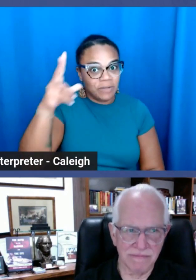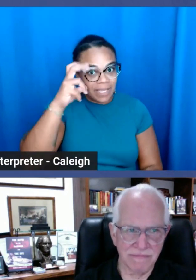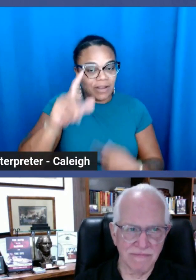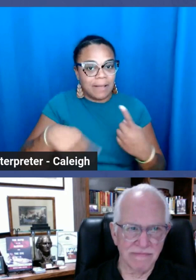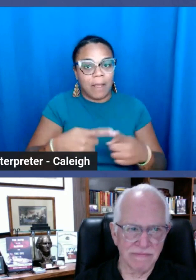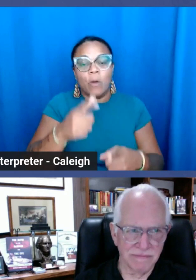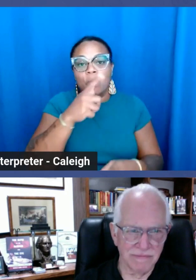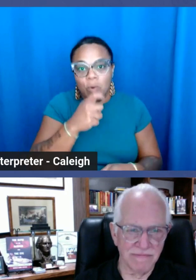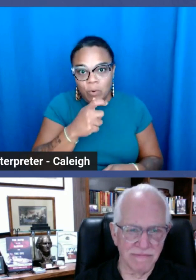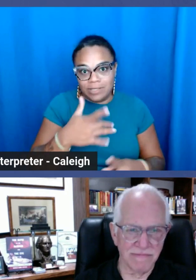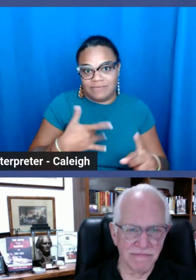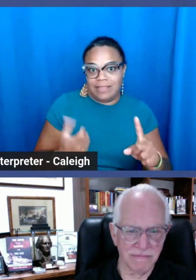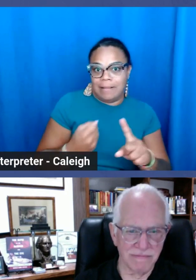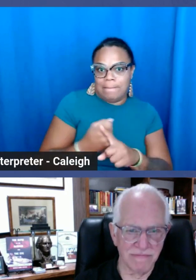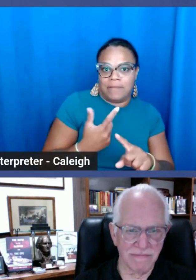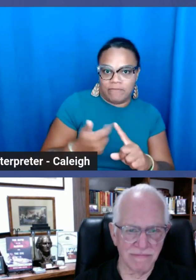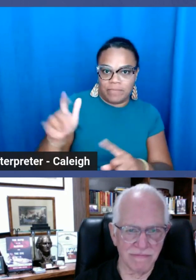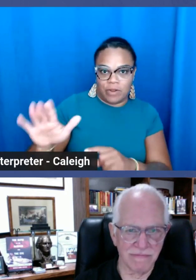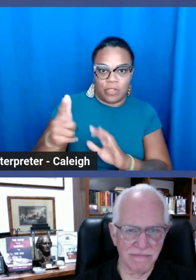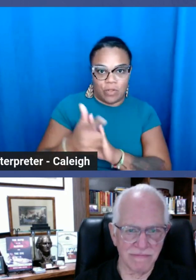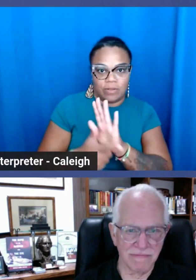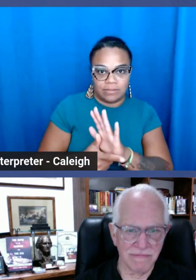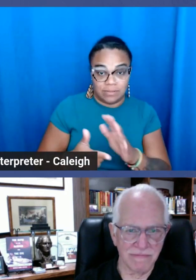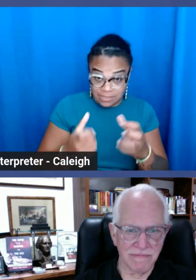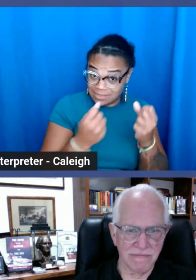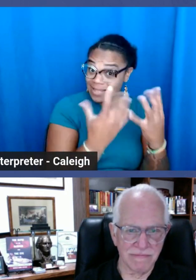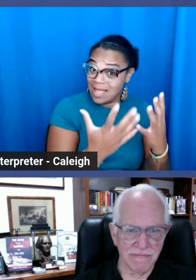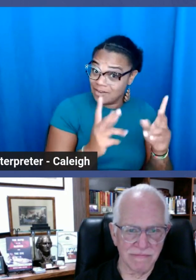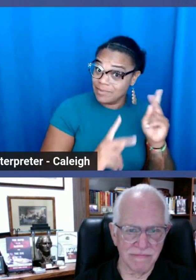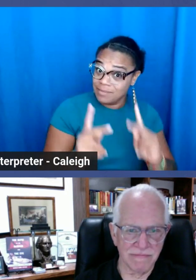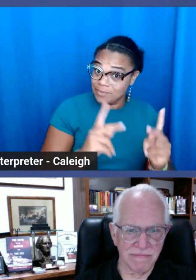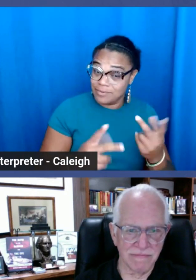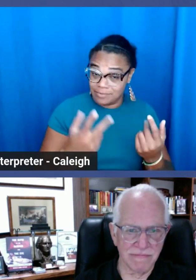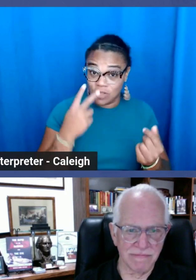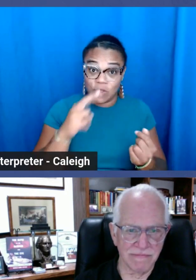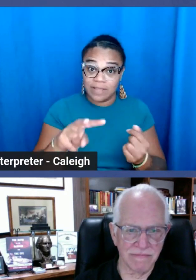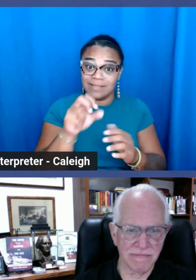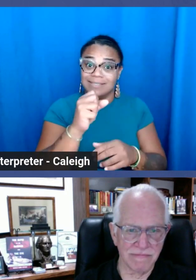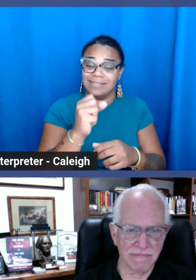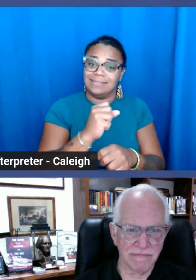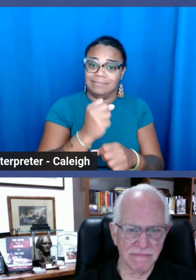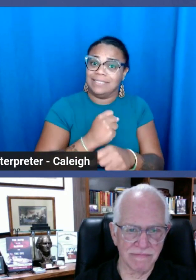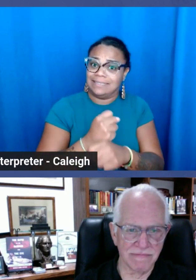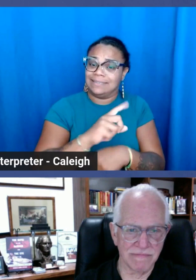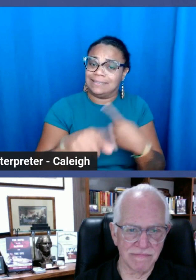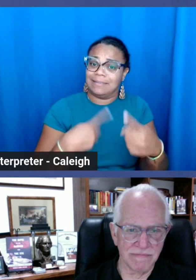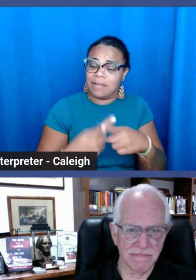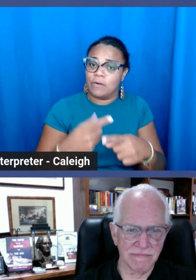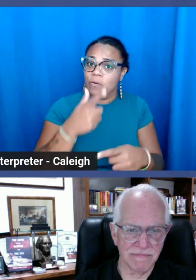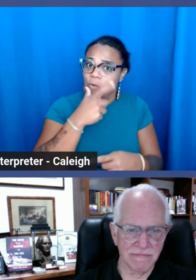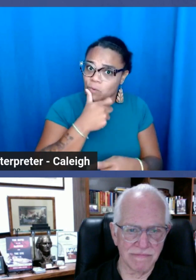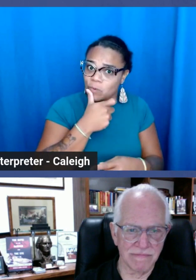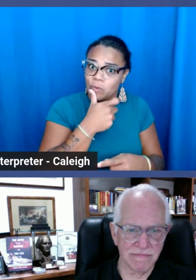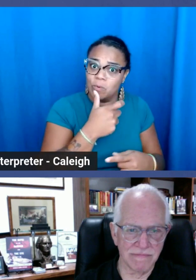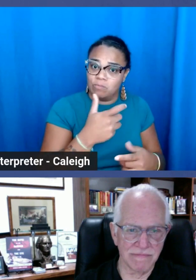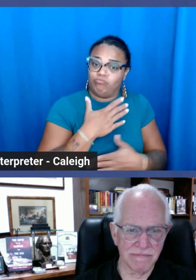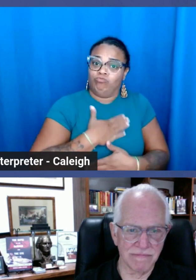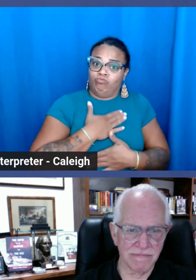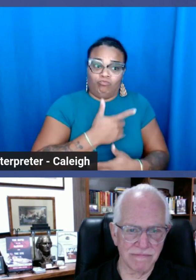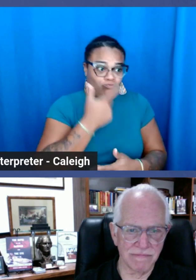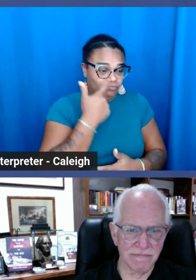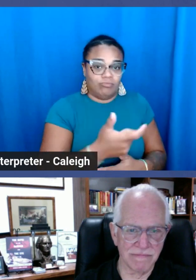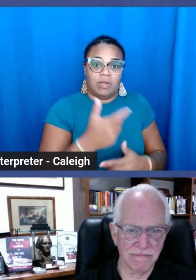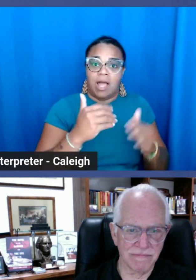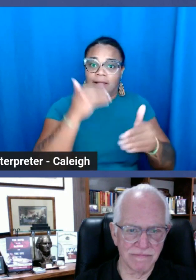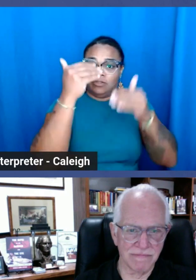these laws, and it's a lot of people. If you look at the stats on consumption of adult materials, and there's a lot of people looking at